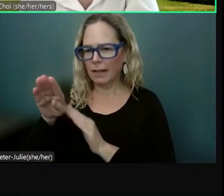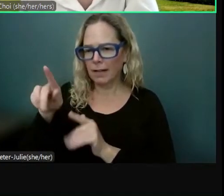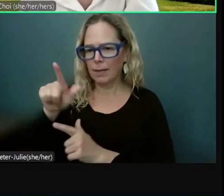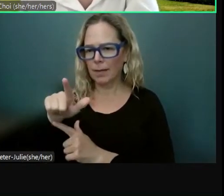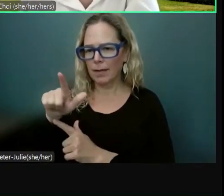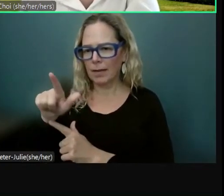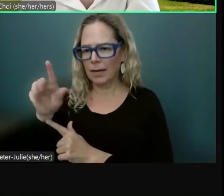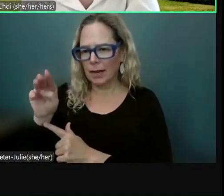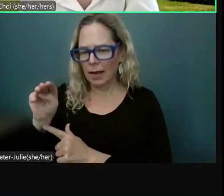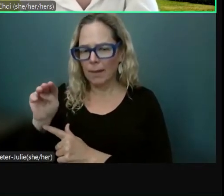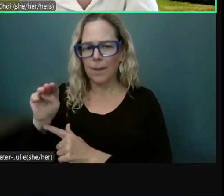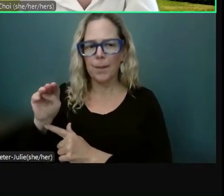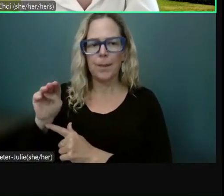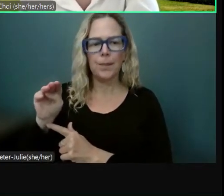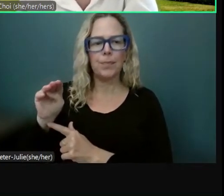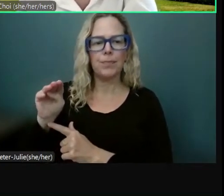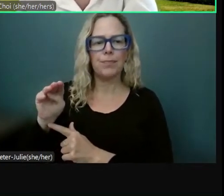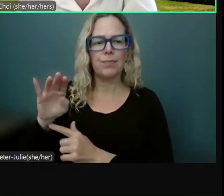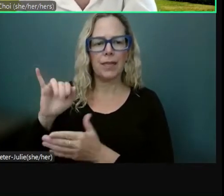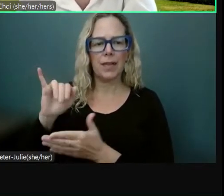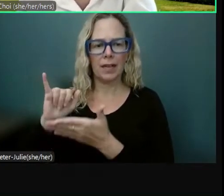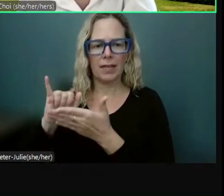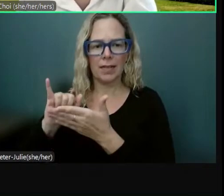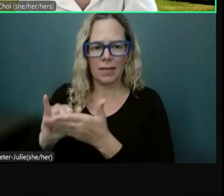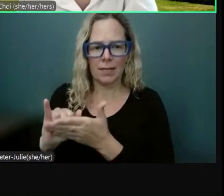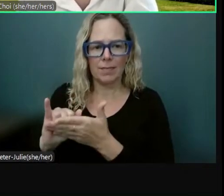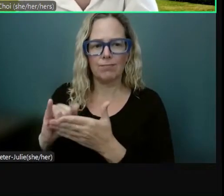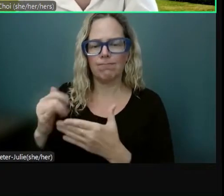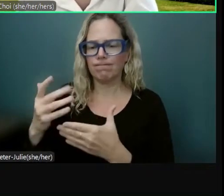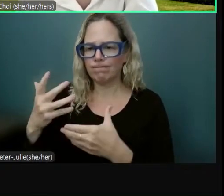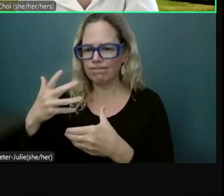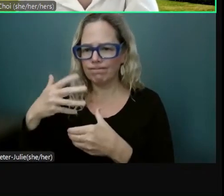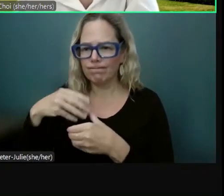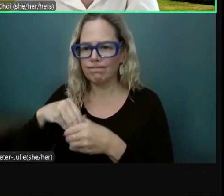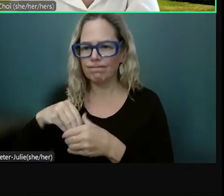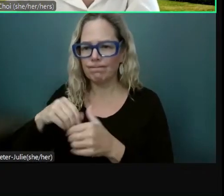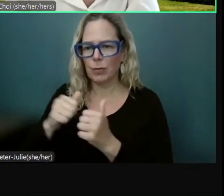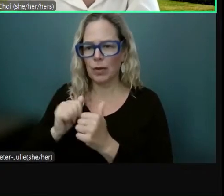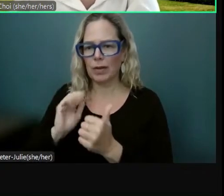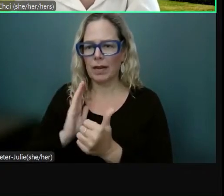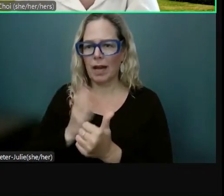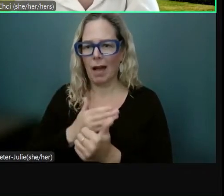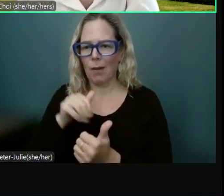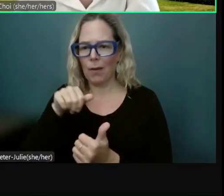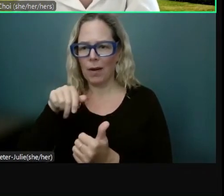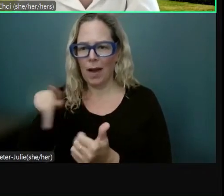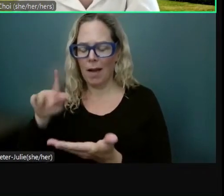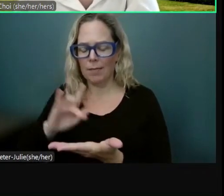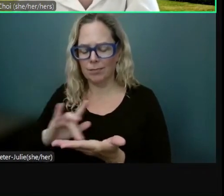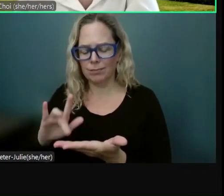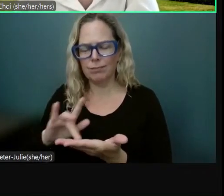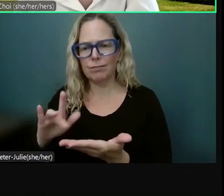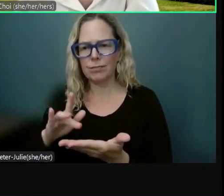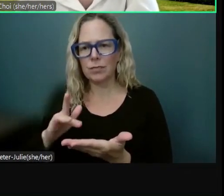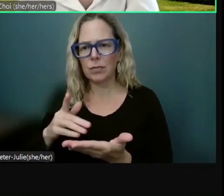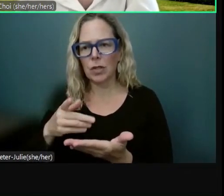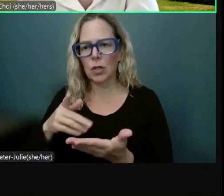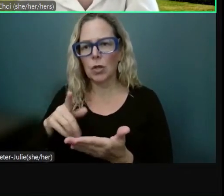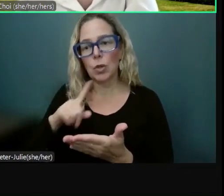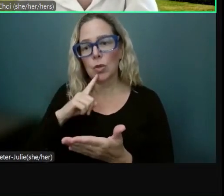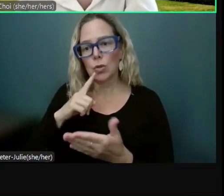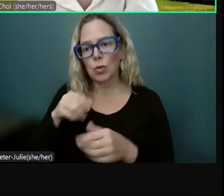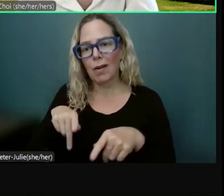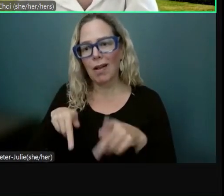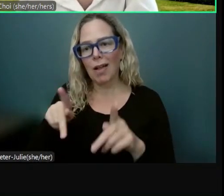ChatGPT 4o, into our mobile health application to enable conversational